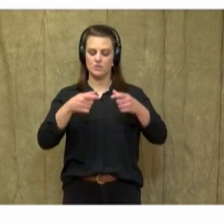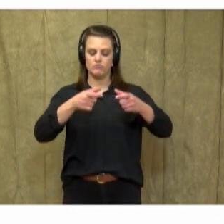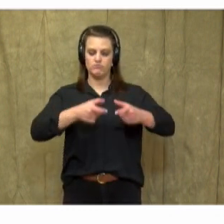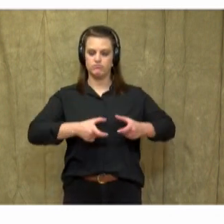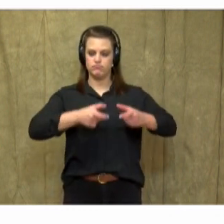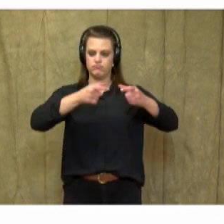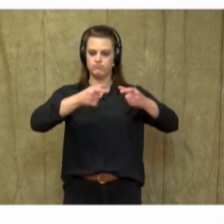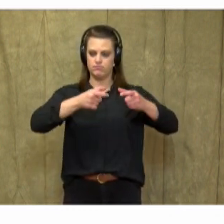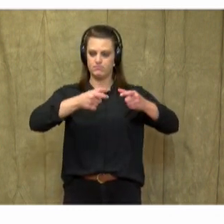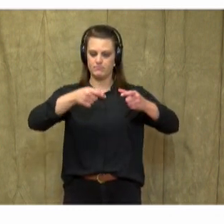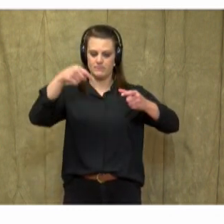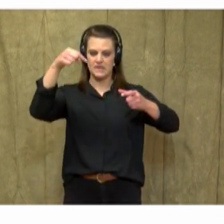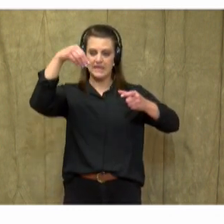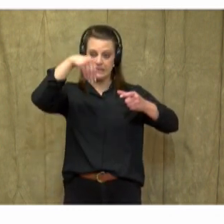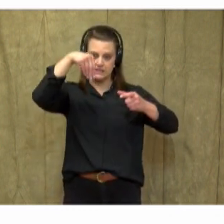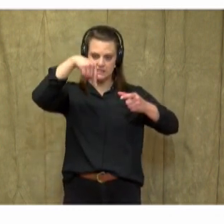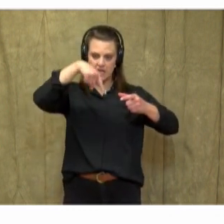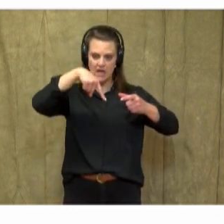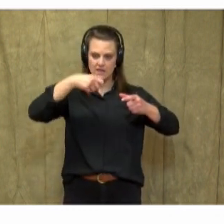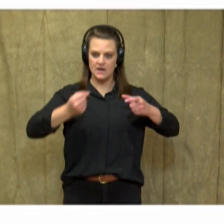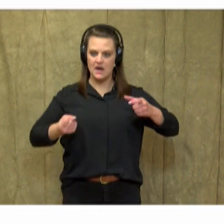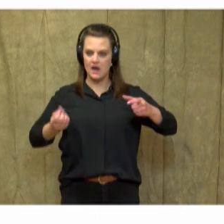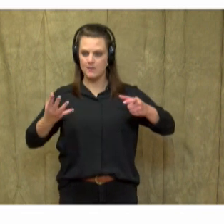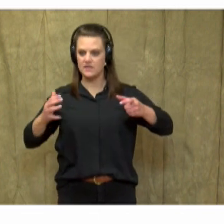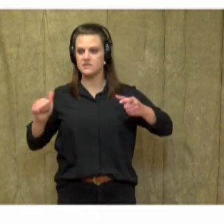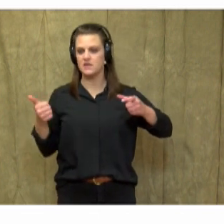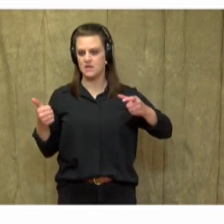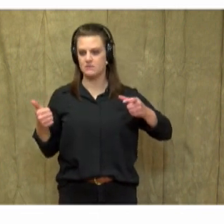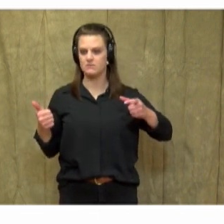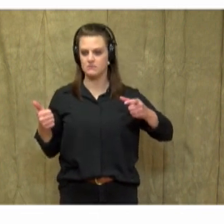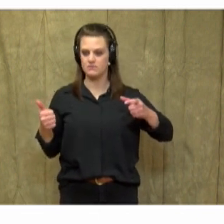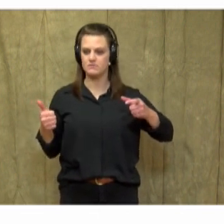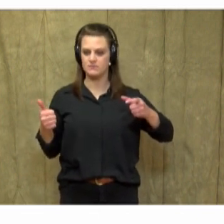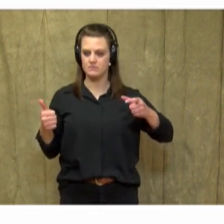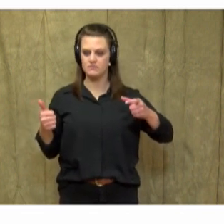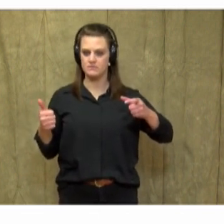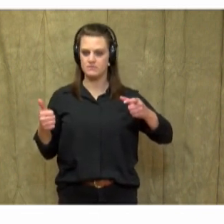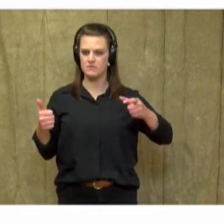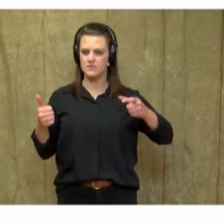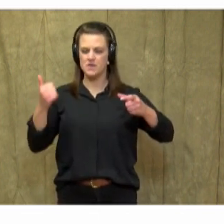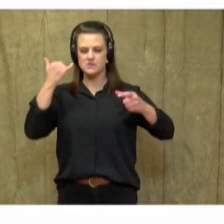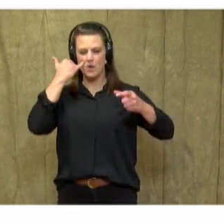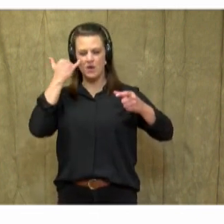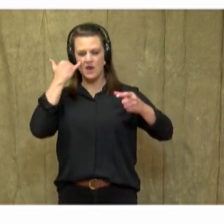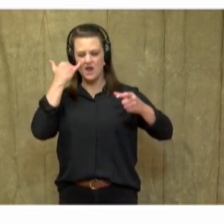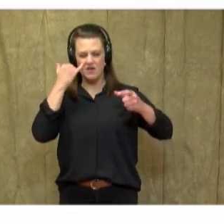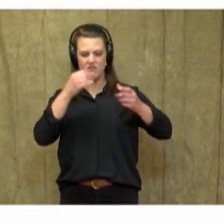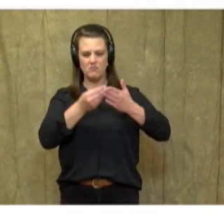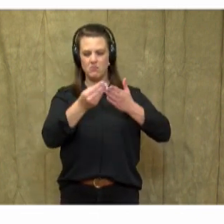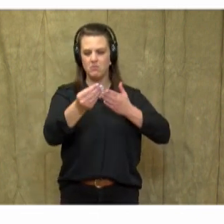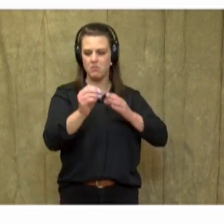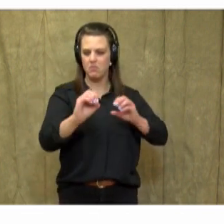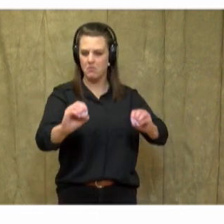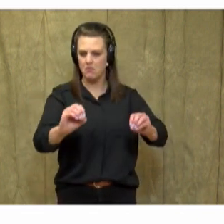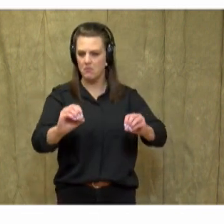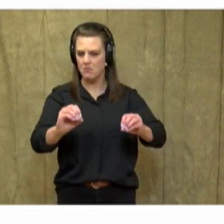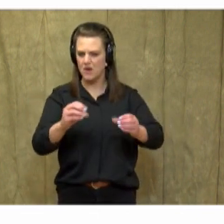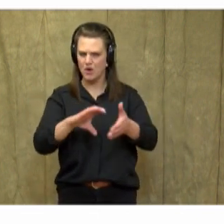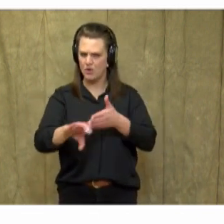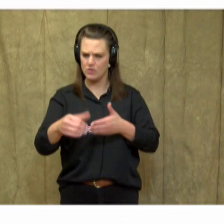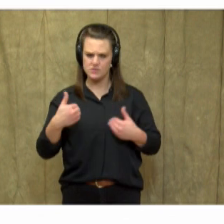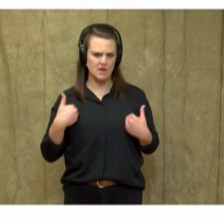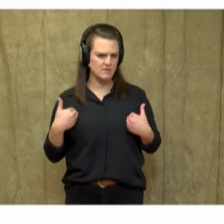10 cards in each package. All right, so if I don't have a package at all, do I have any cards in